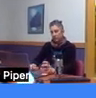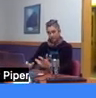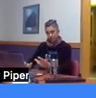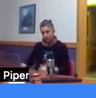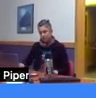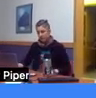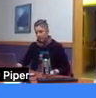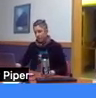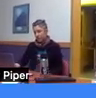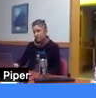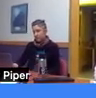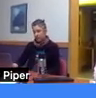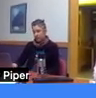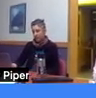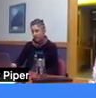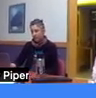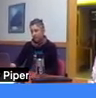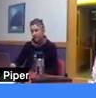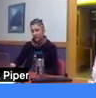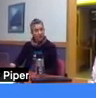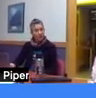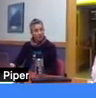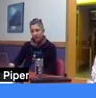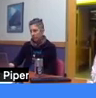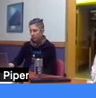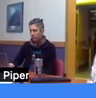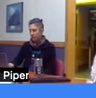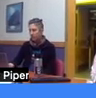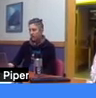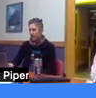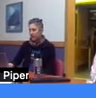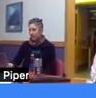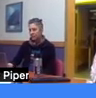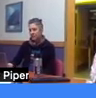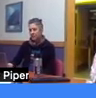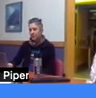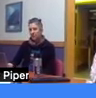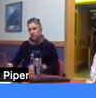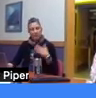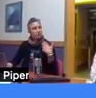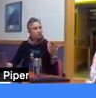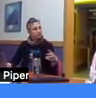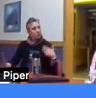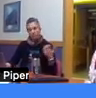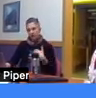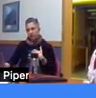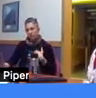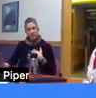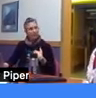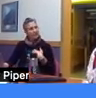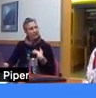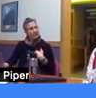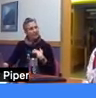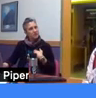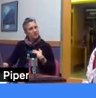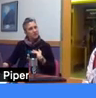for the people to examine their biases about abortion care and their values around abortion and assess their potential emotional reactions